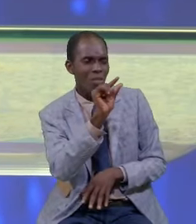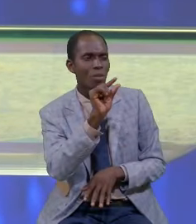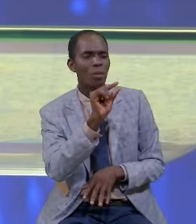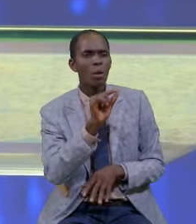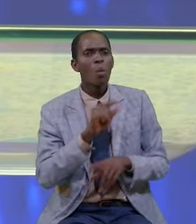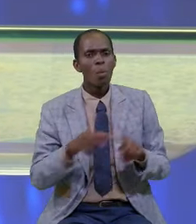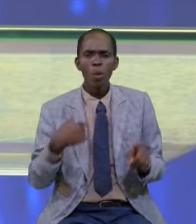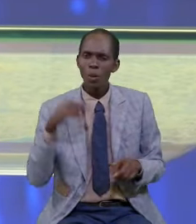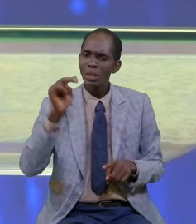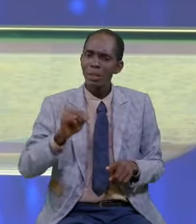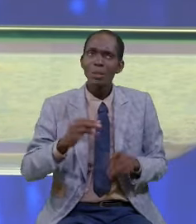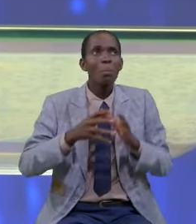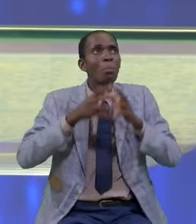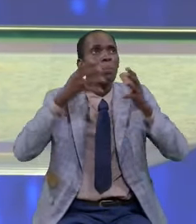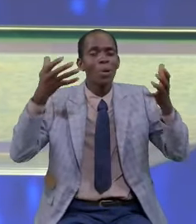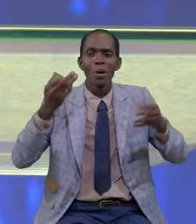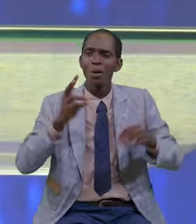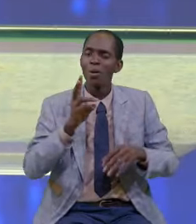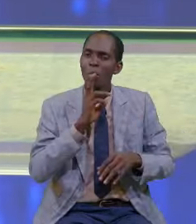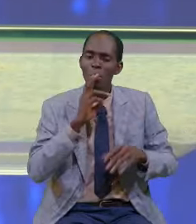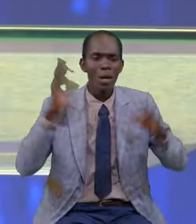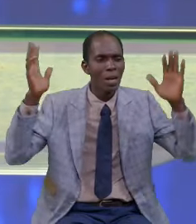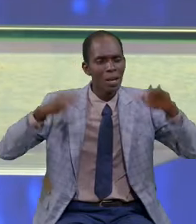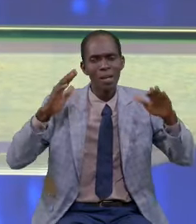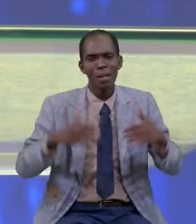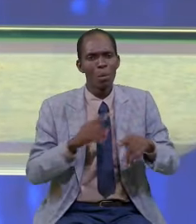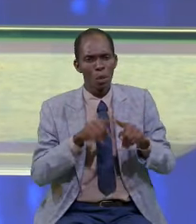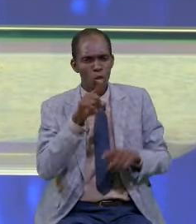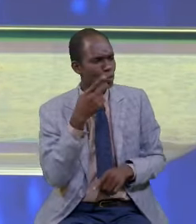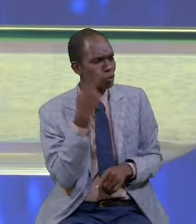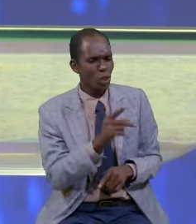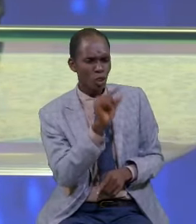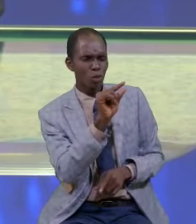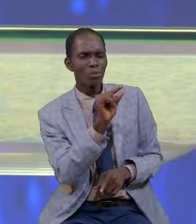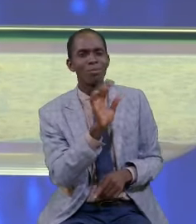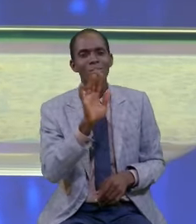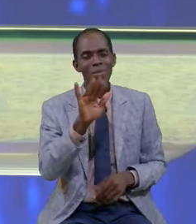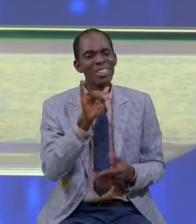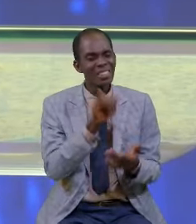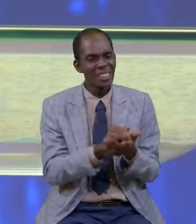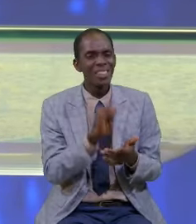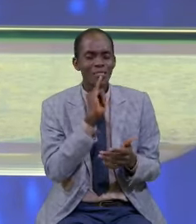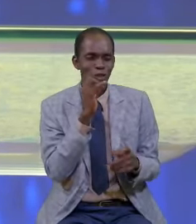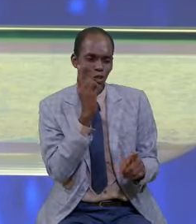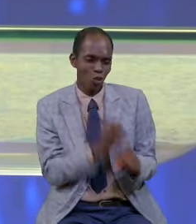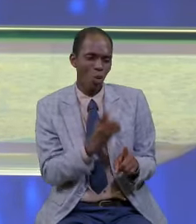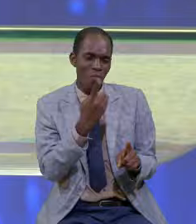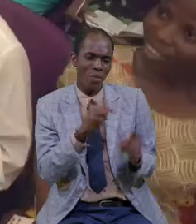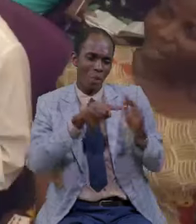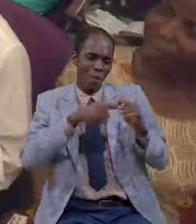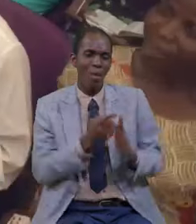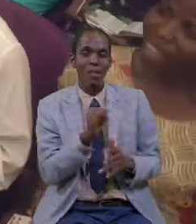abundance abundance of rain and he saw a little Cloud that's just the beginning that scene